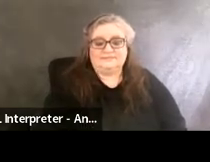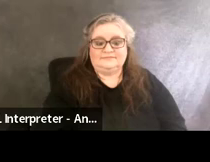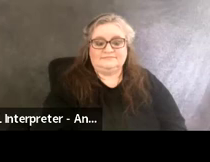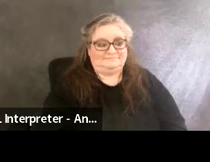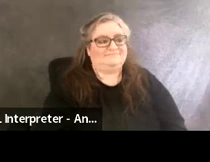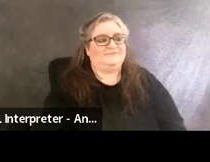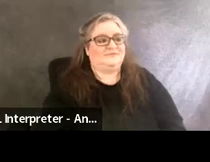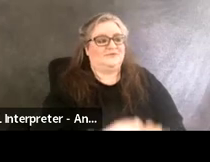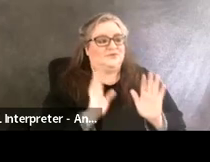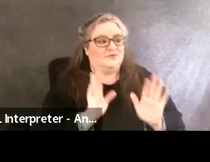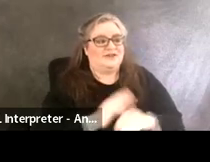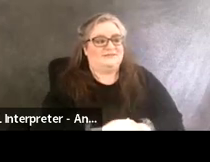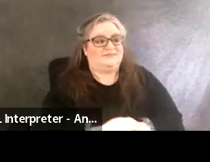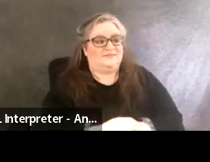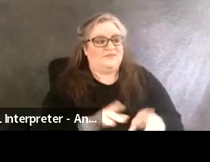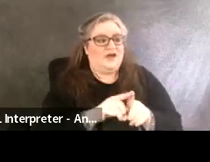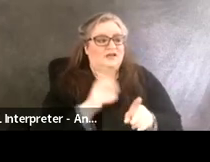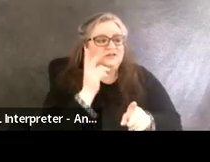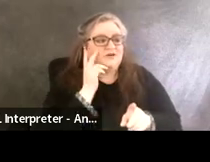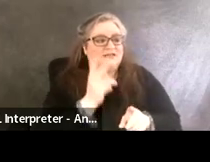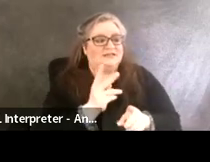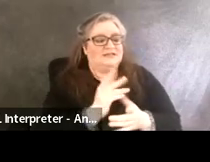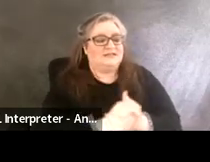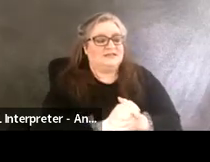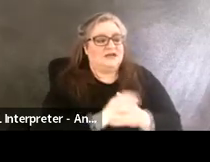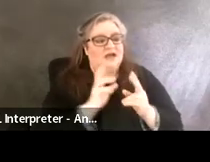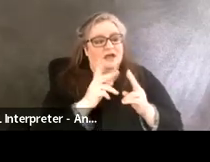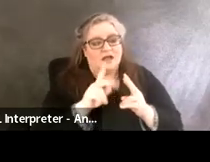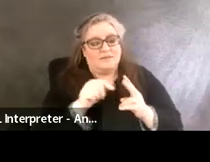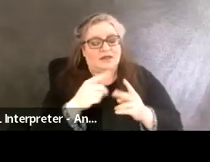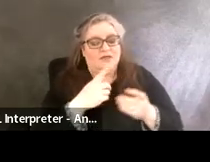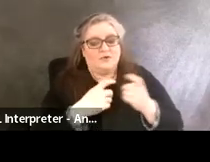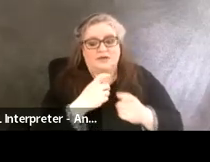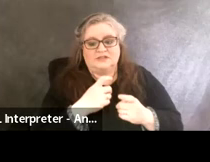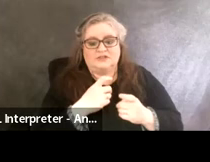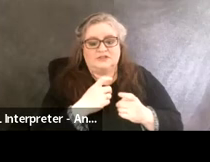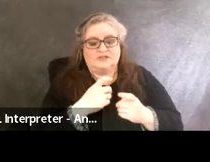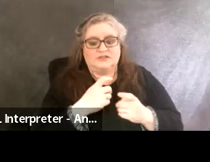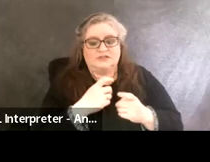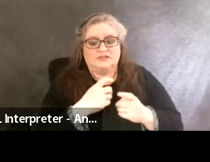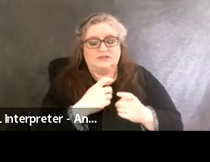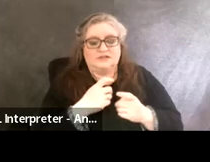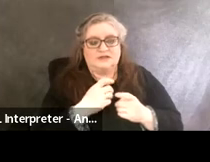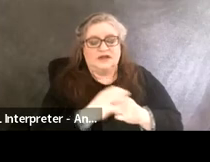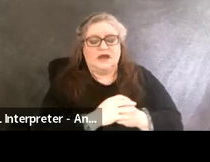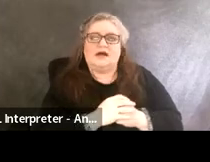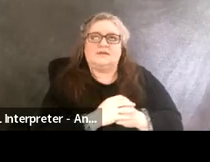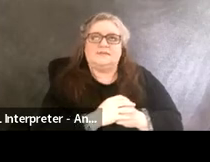Great. I also see a couple other questions.